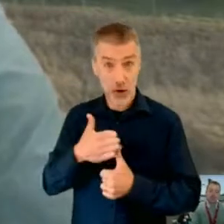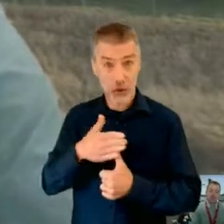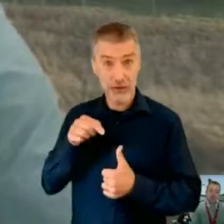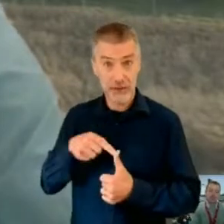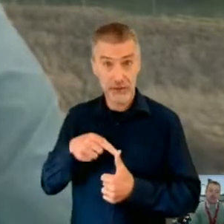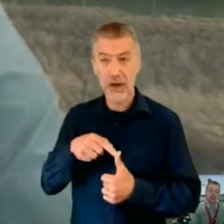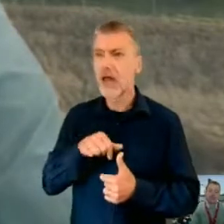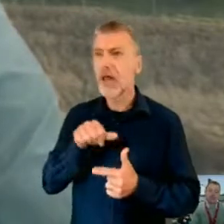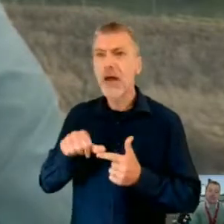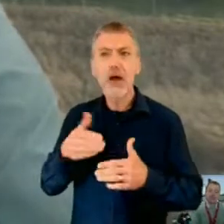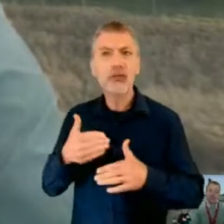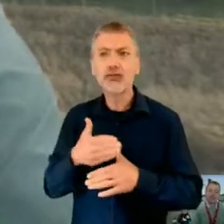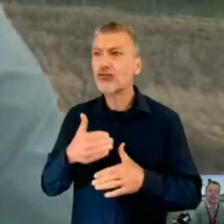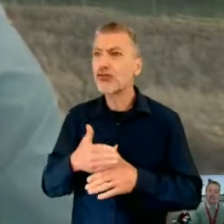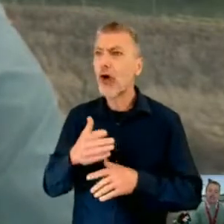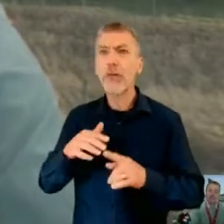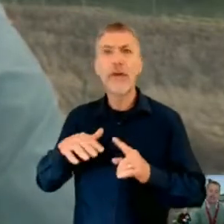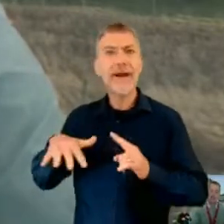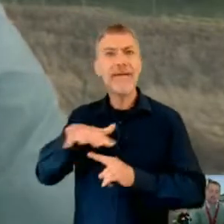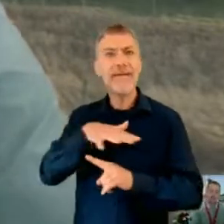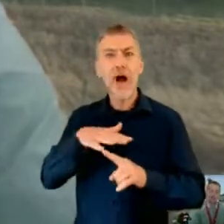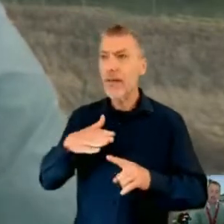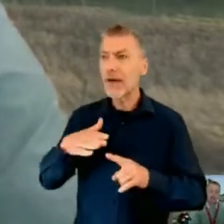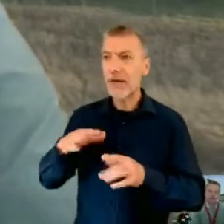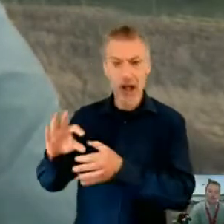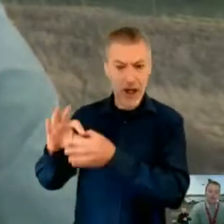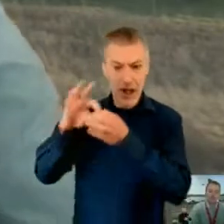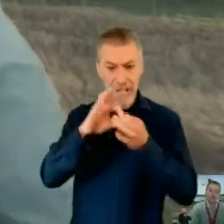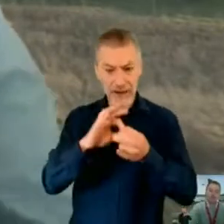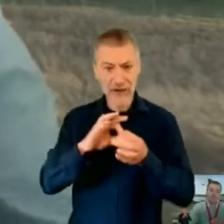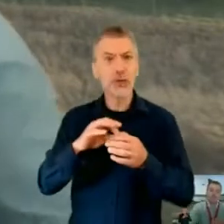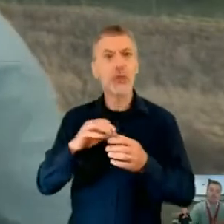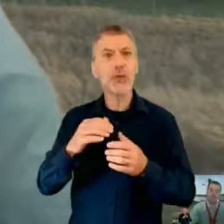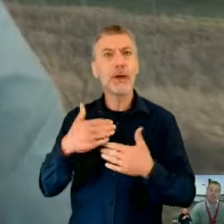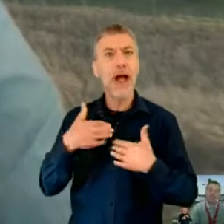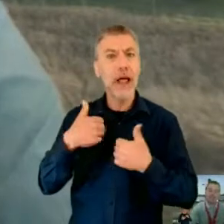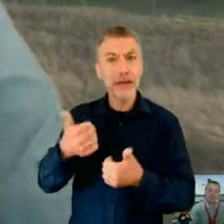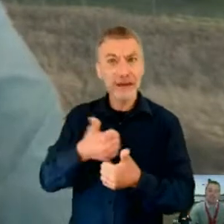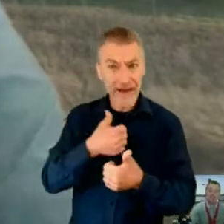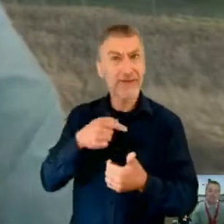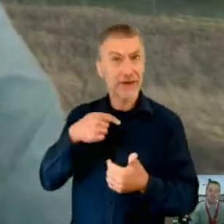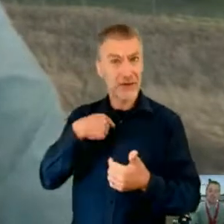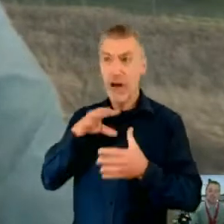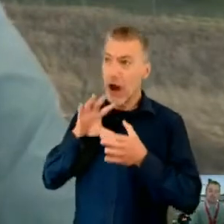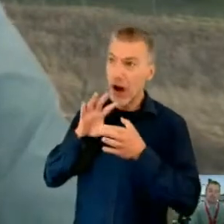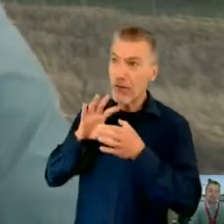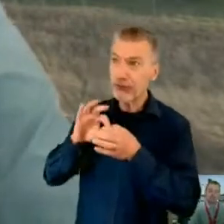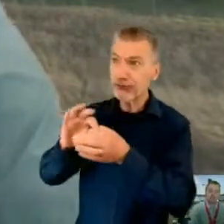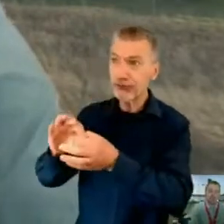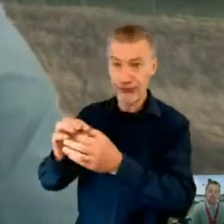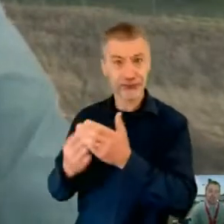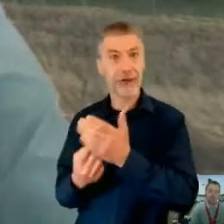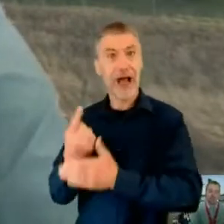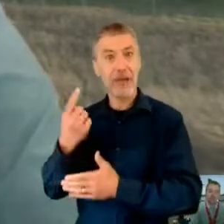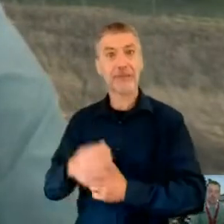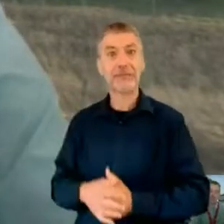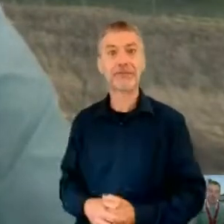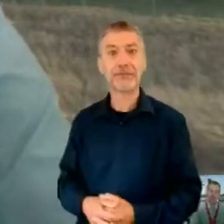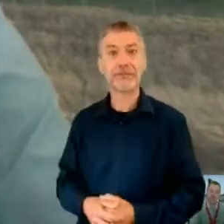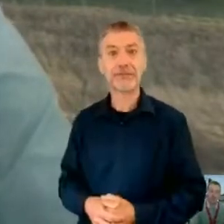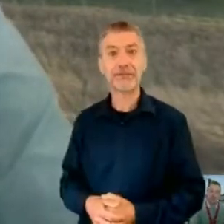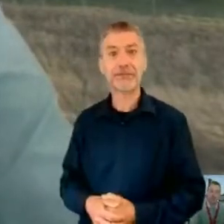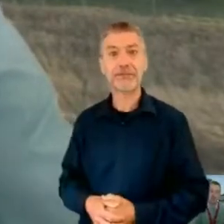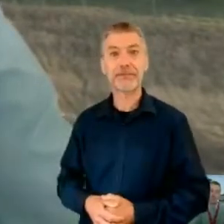in environmental management linked to health and safety. So that was kind of my foot into the career that opened up the doors, I